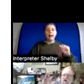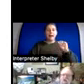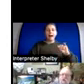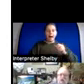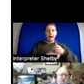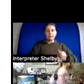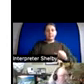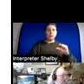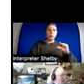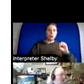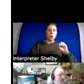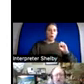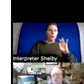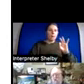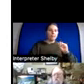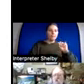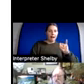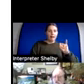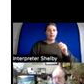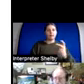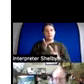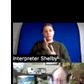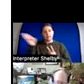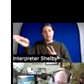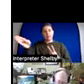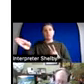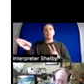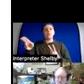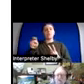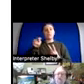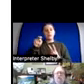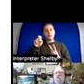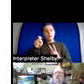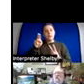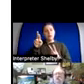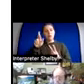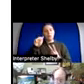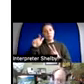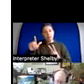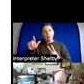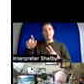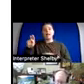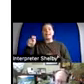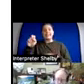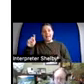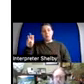then on the other hand we have neural networks and deep learning these are very different